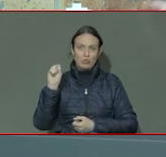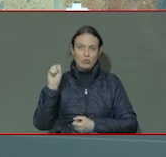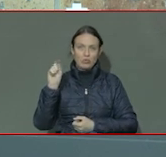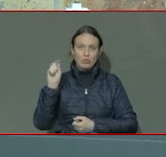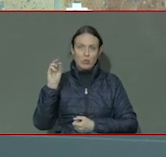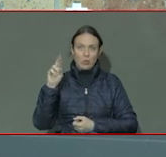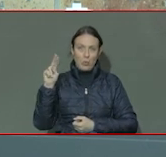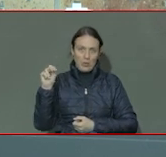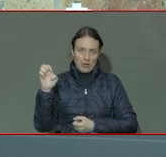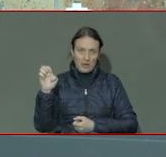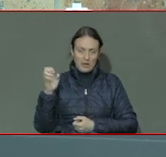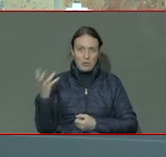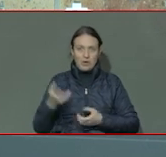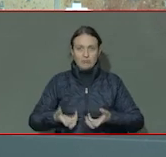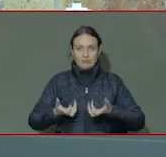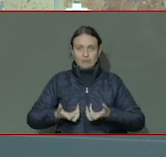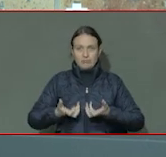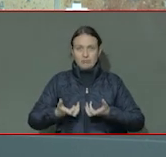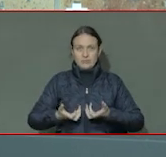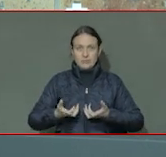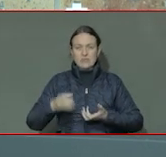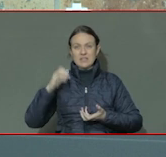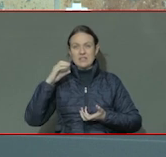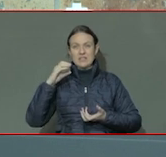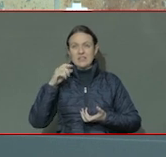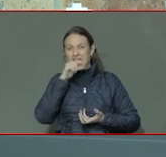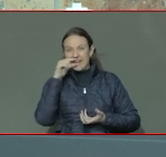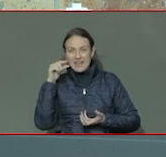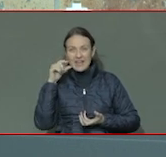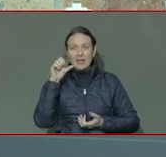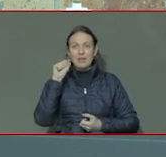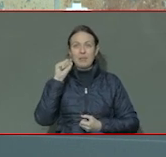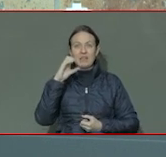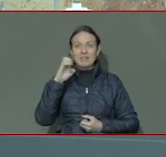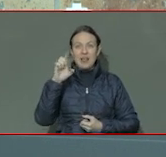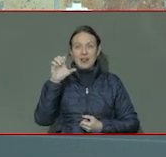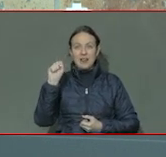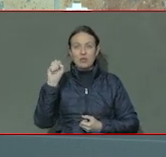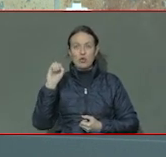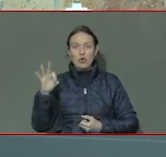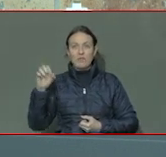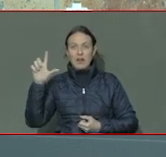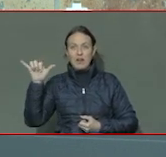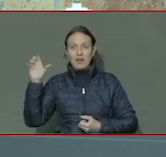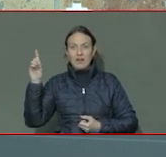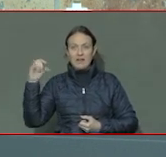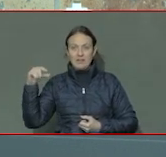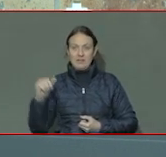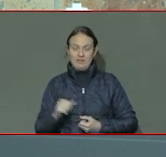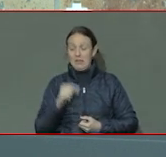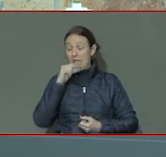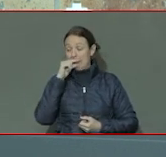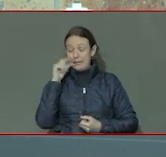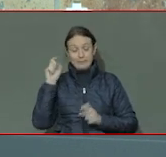or in the testes, if you go for it, it's the cells of Leydig. They are going to give the testosterone, so just make sure that you also